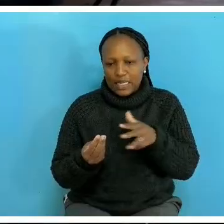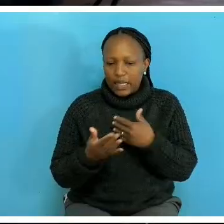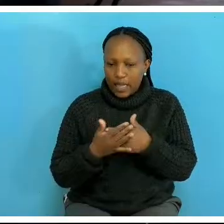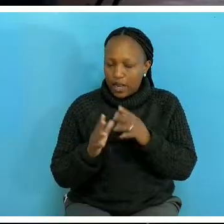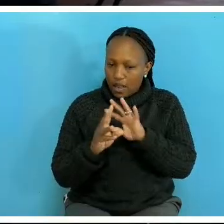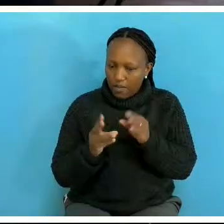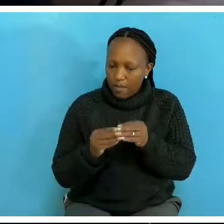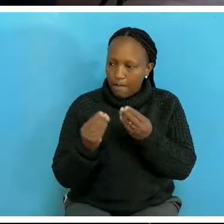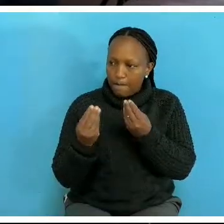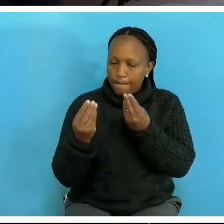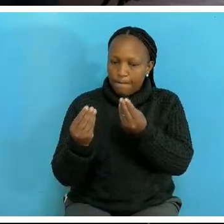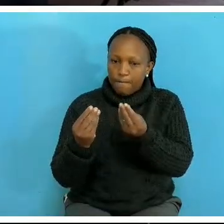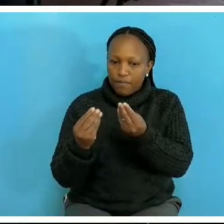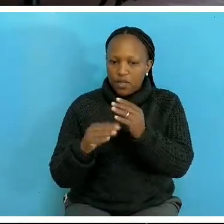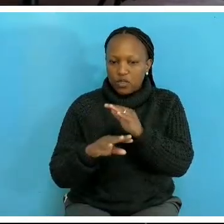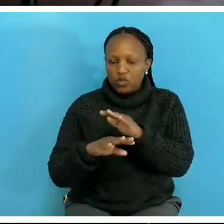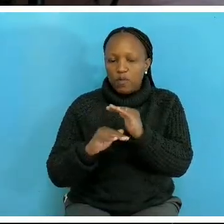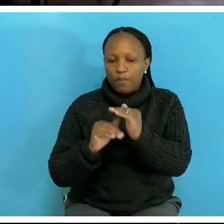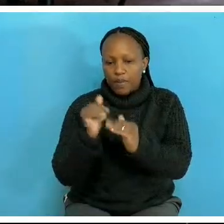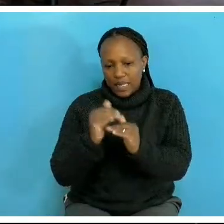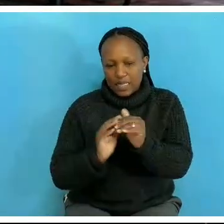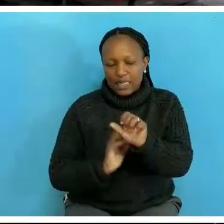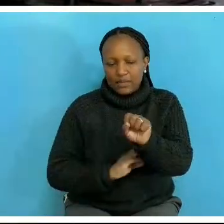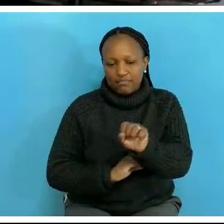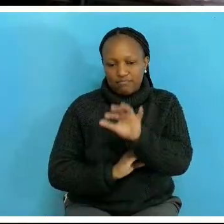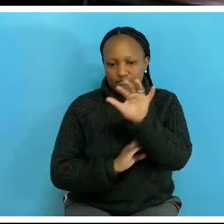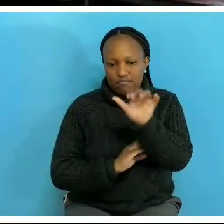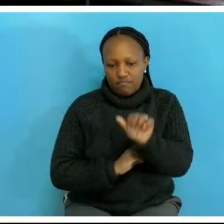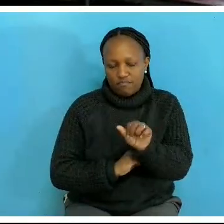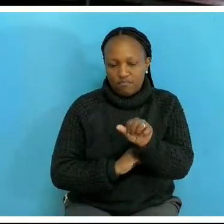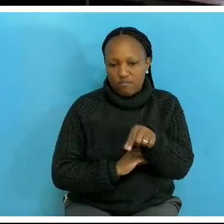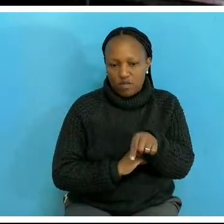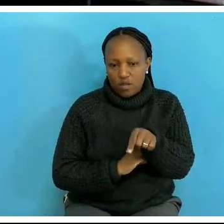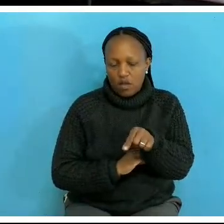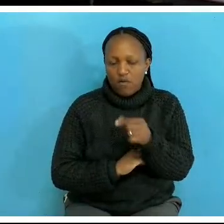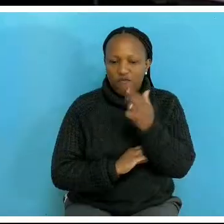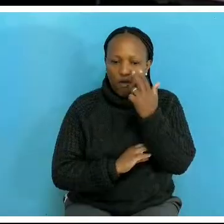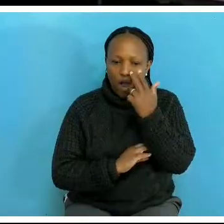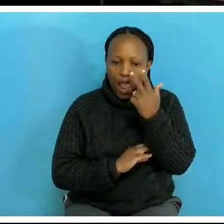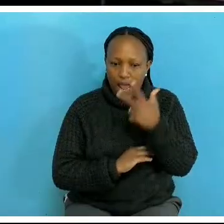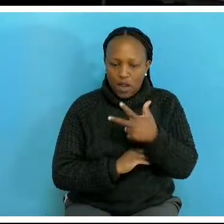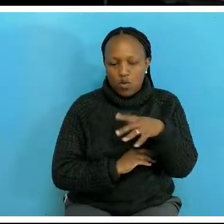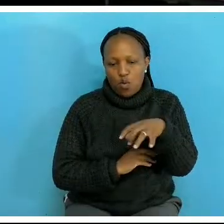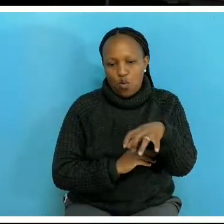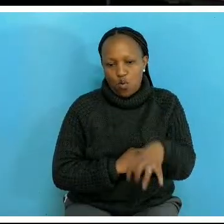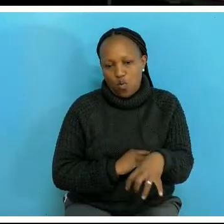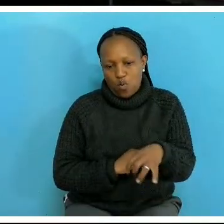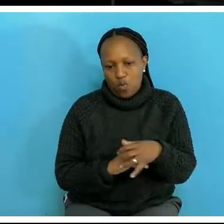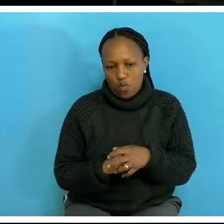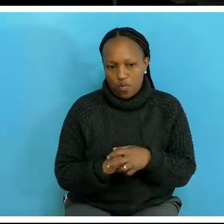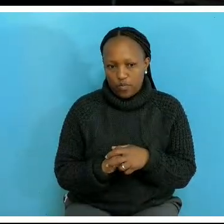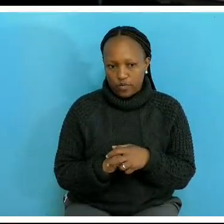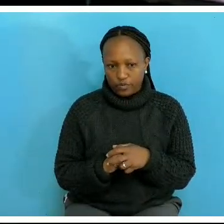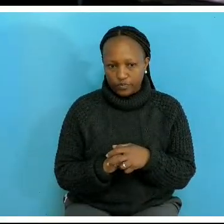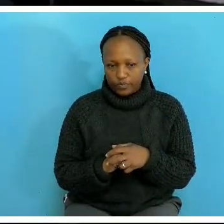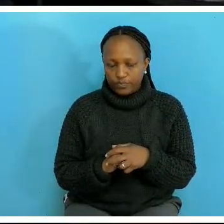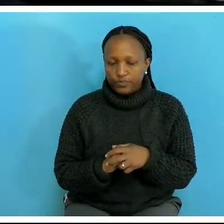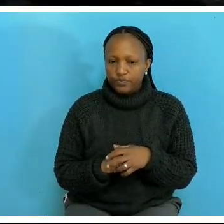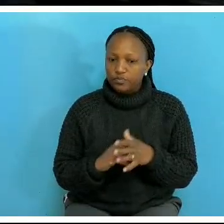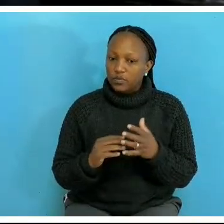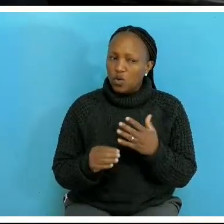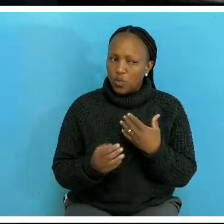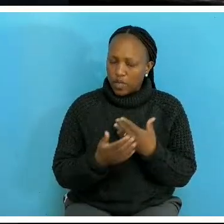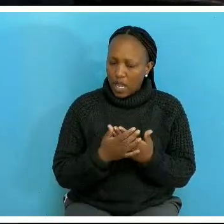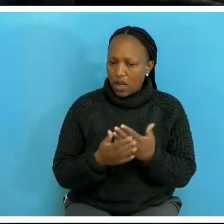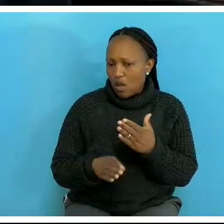to build this in South Africa, to build this actually in Eldorado Park. And we will have